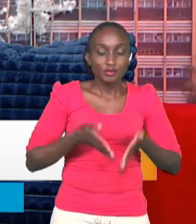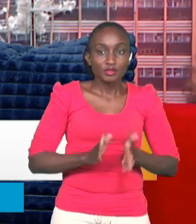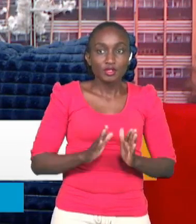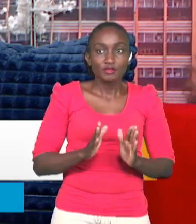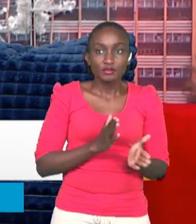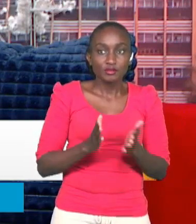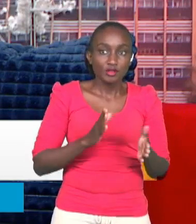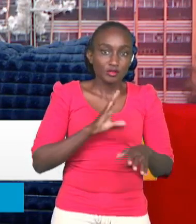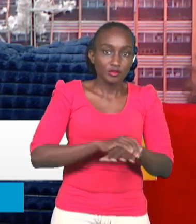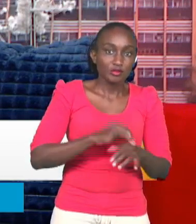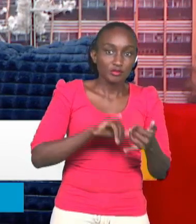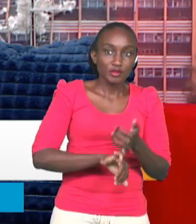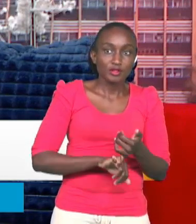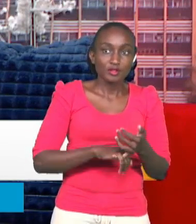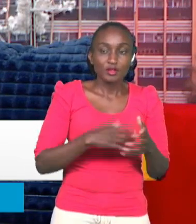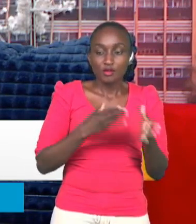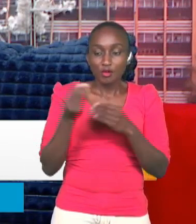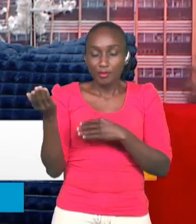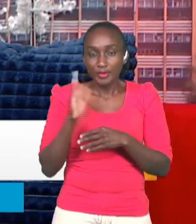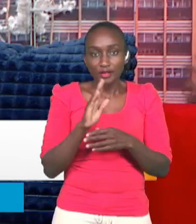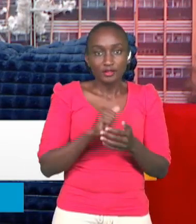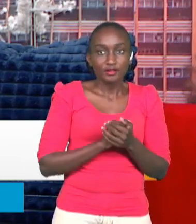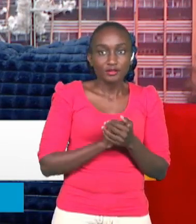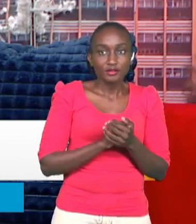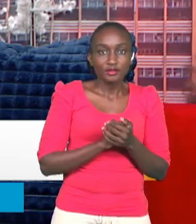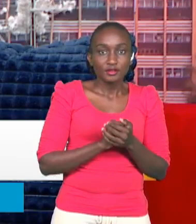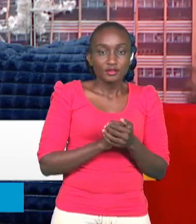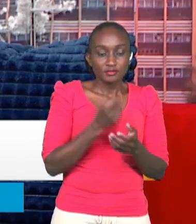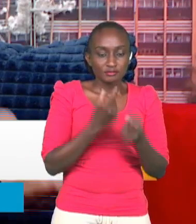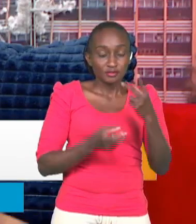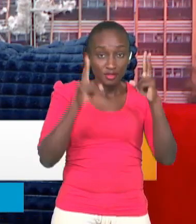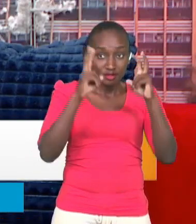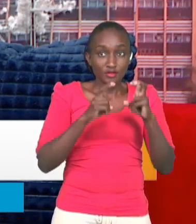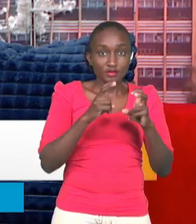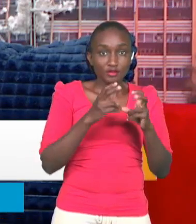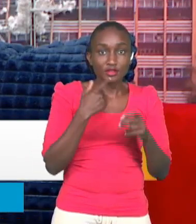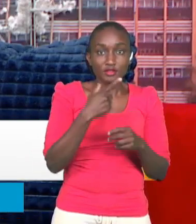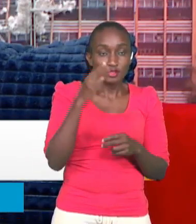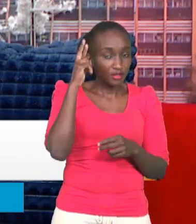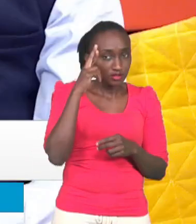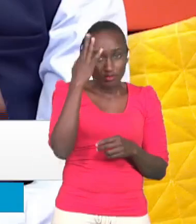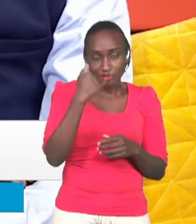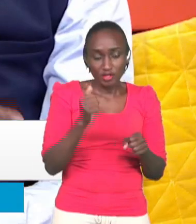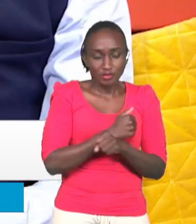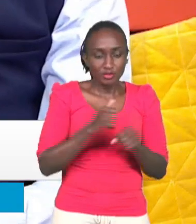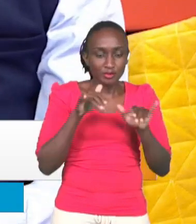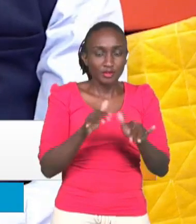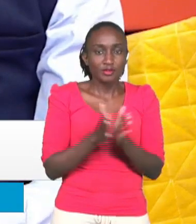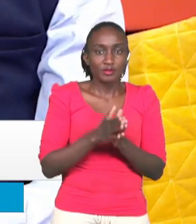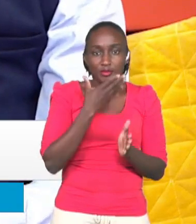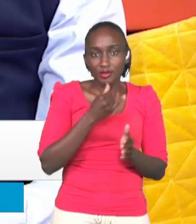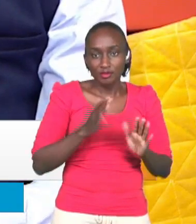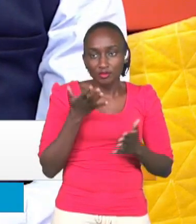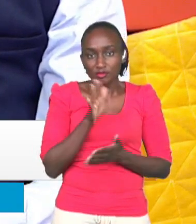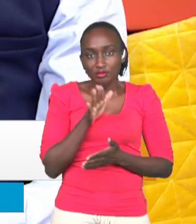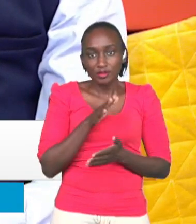you got married from, go back there first, raise your issues there and say the reason why I can't leave. If it fails now, then you can move to